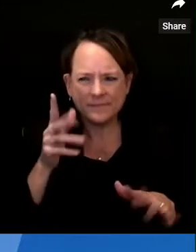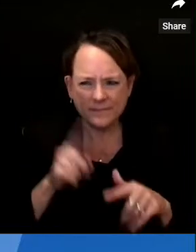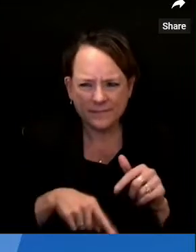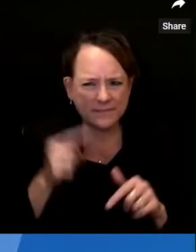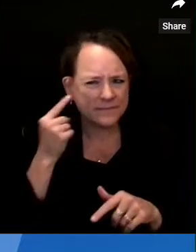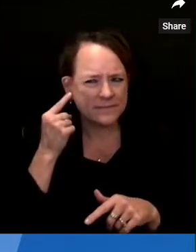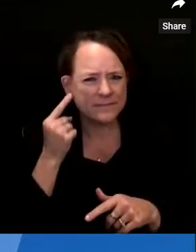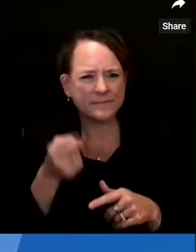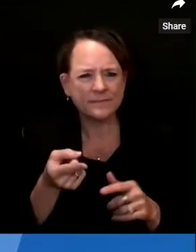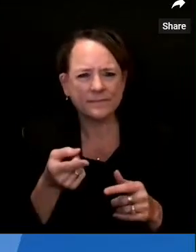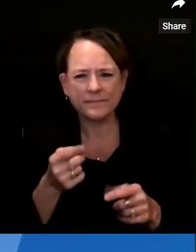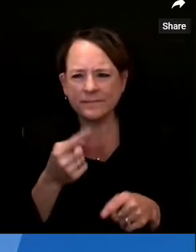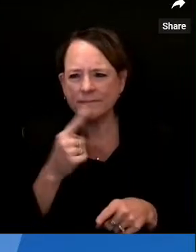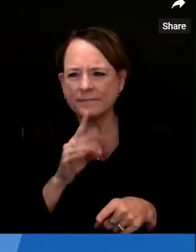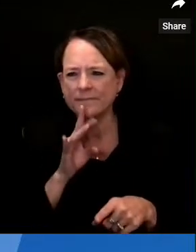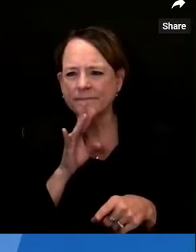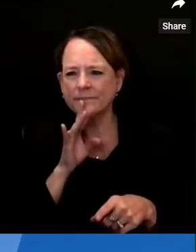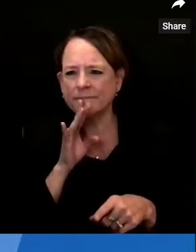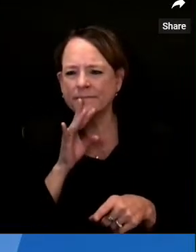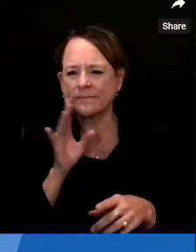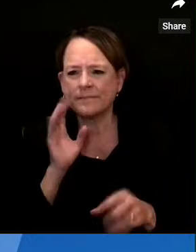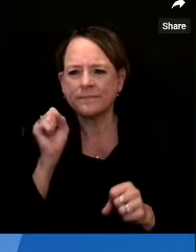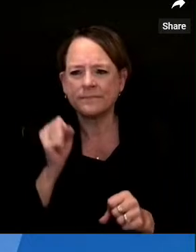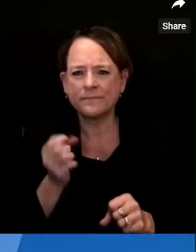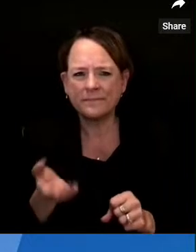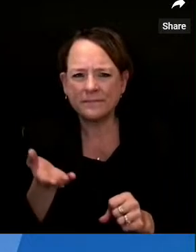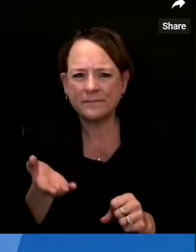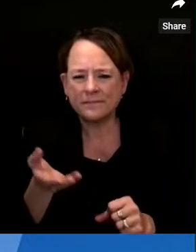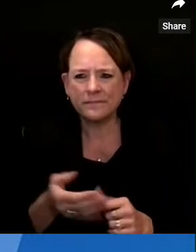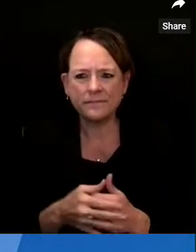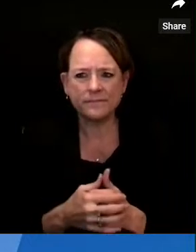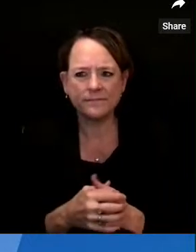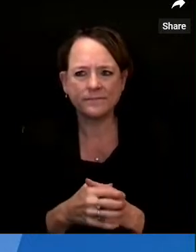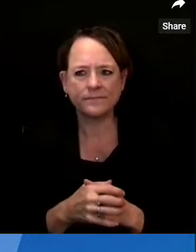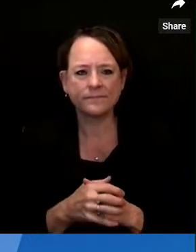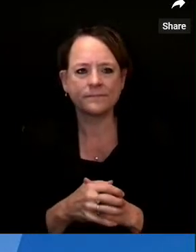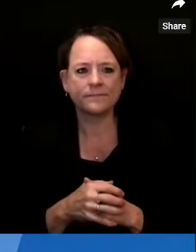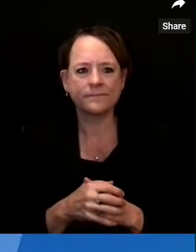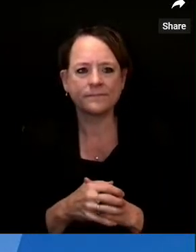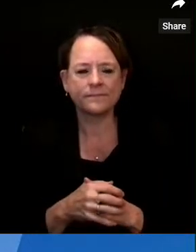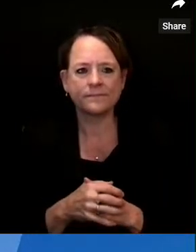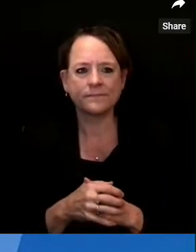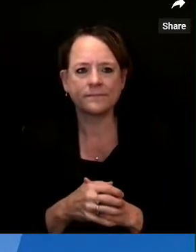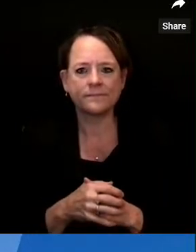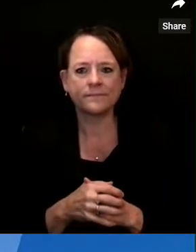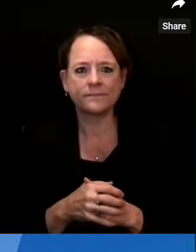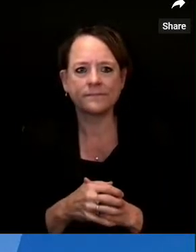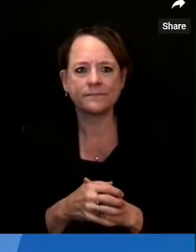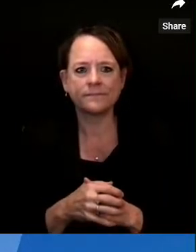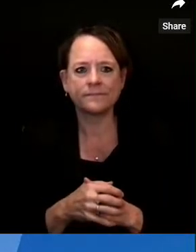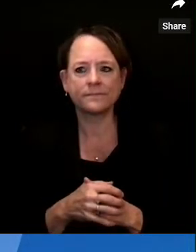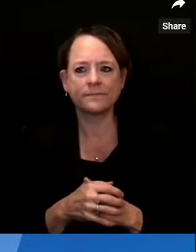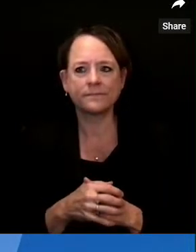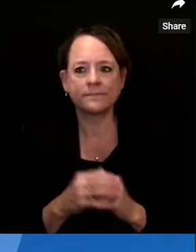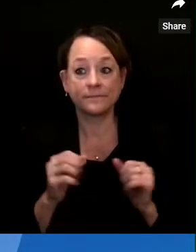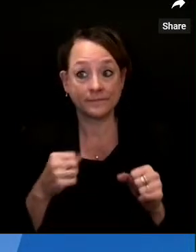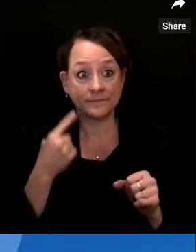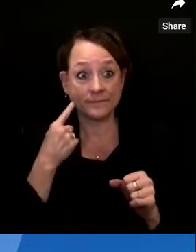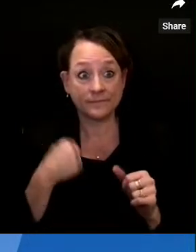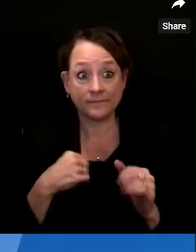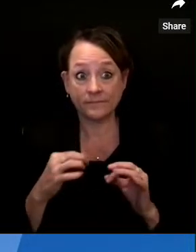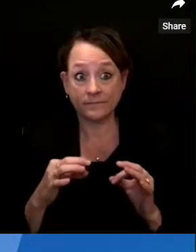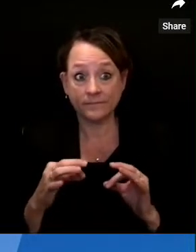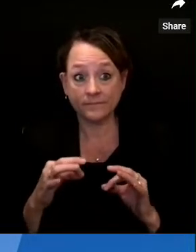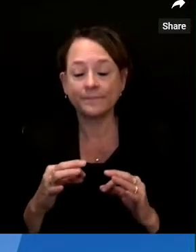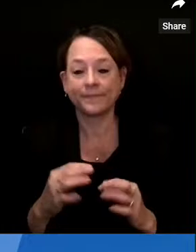please? Let me try to raise. Can you hear me now? That's much better. Thank